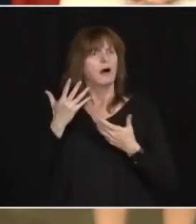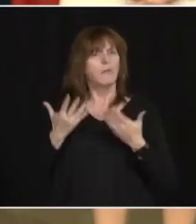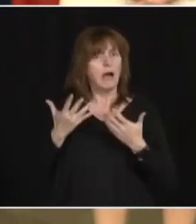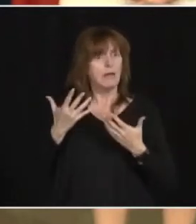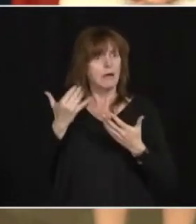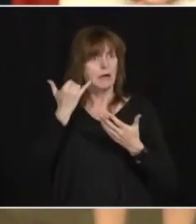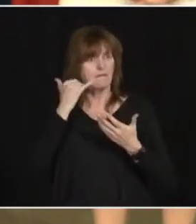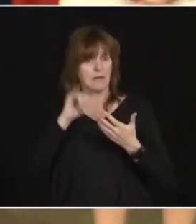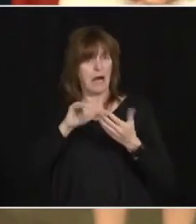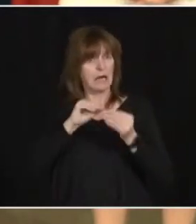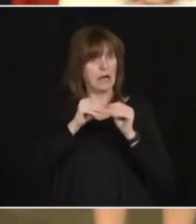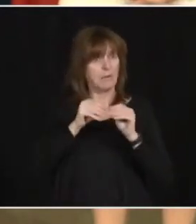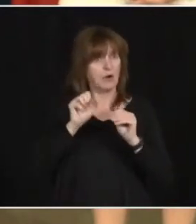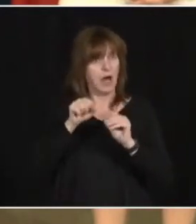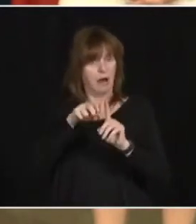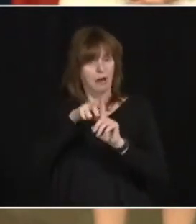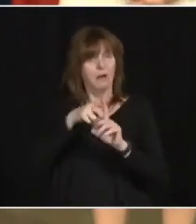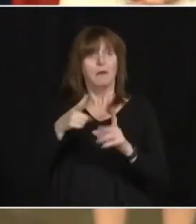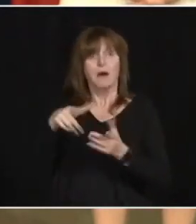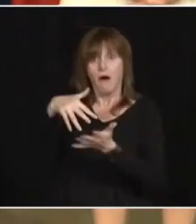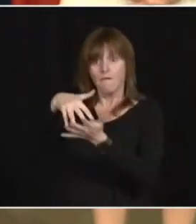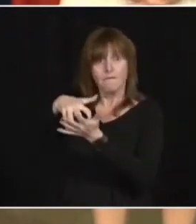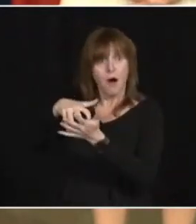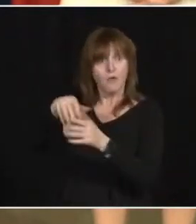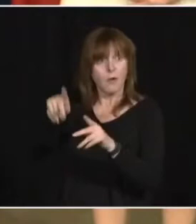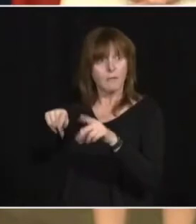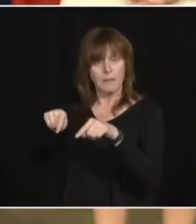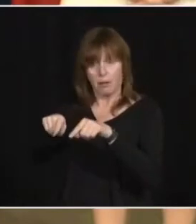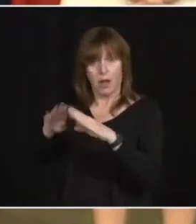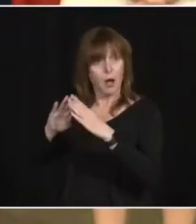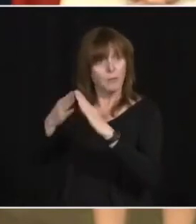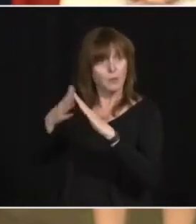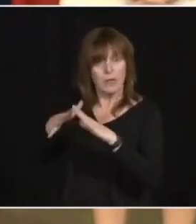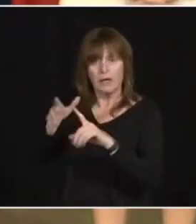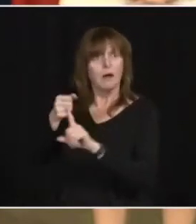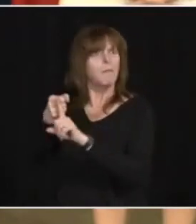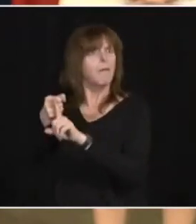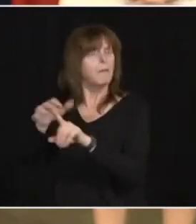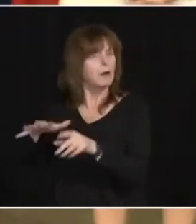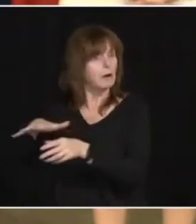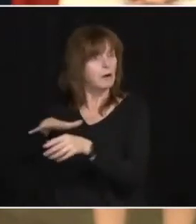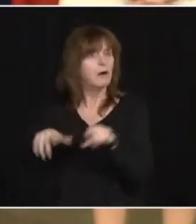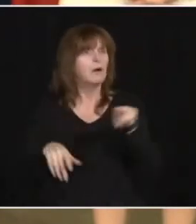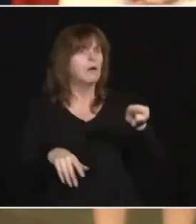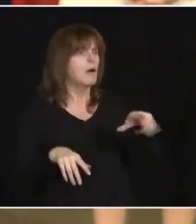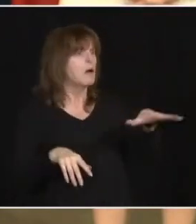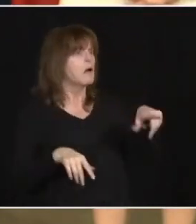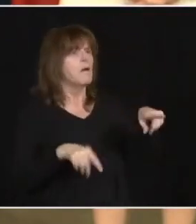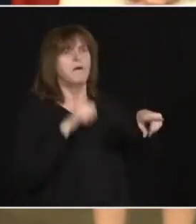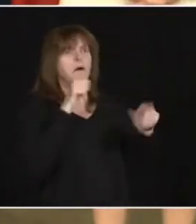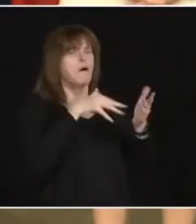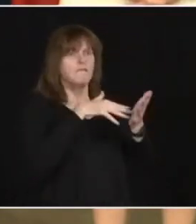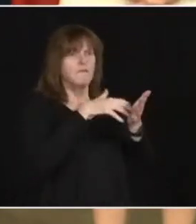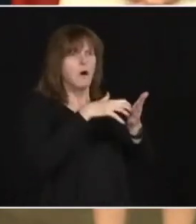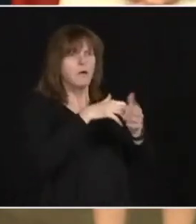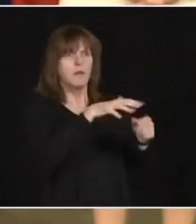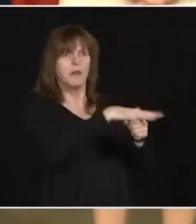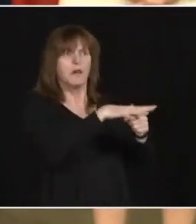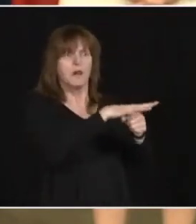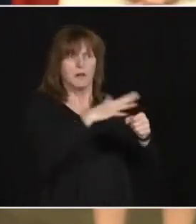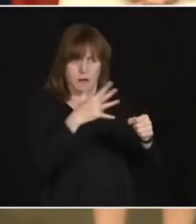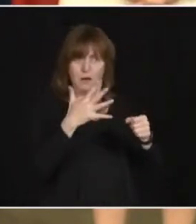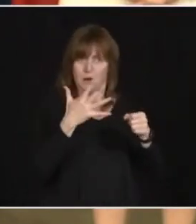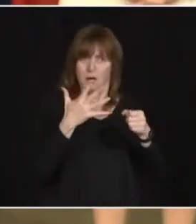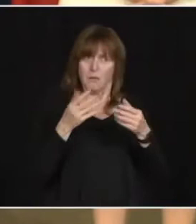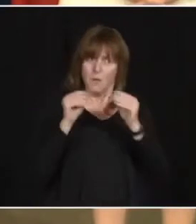being more heavily impacted? And there are greater calls for collection of race-based data. Would you consider doing that,